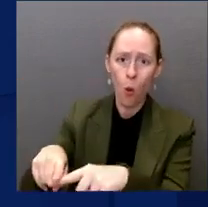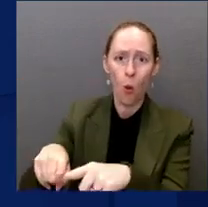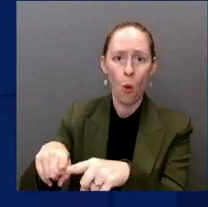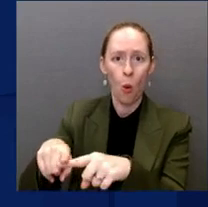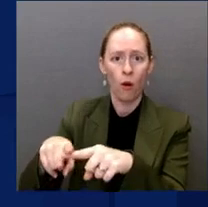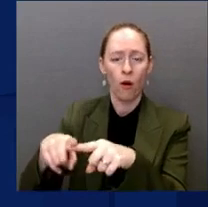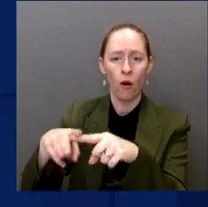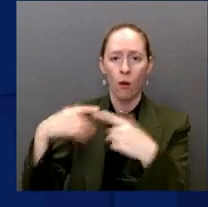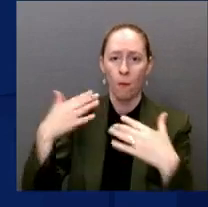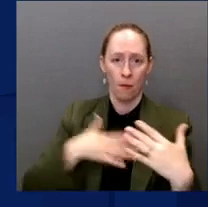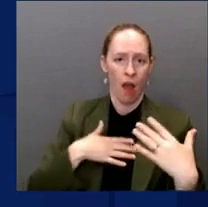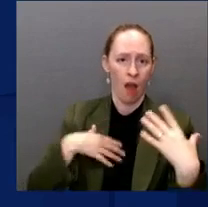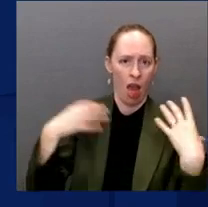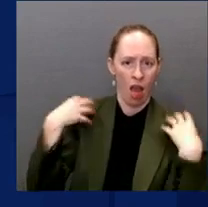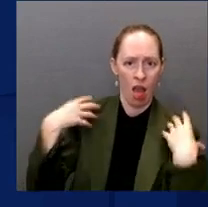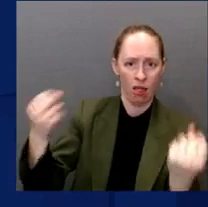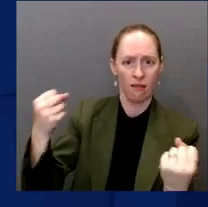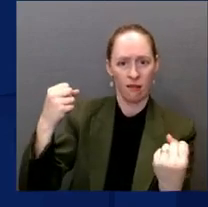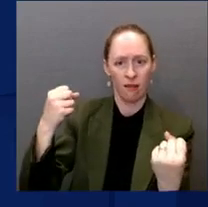this country.